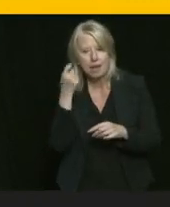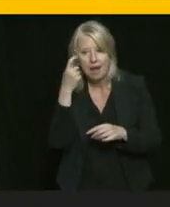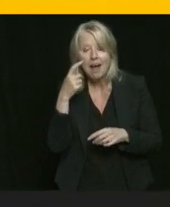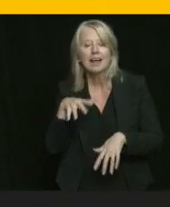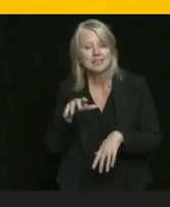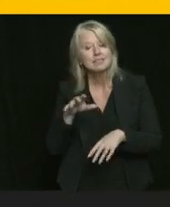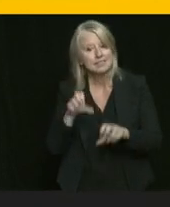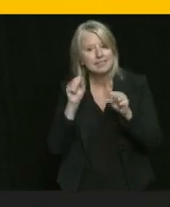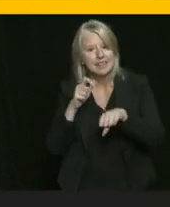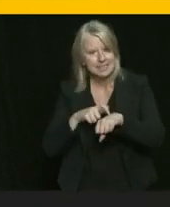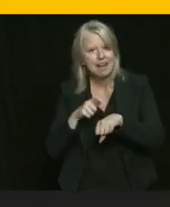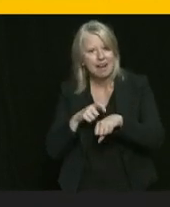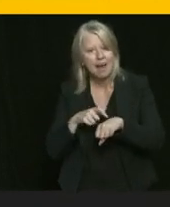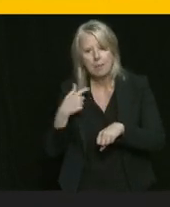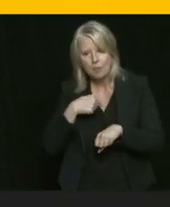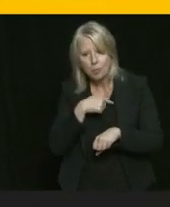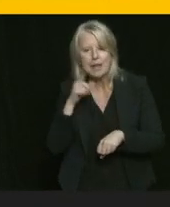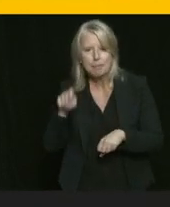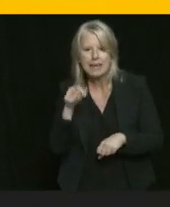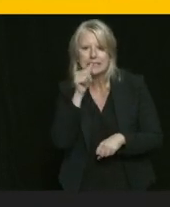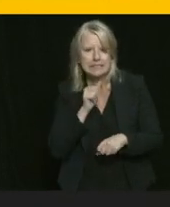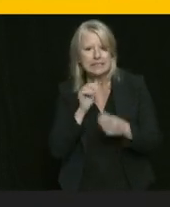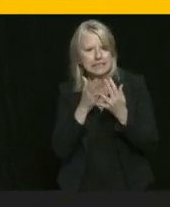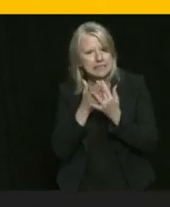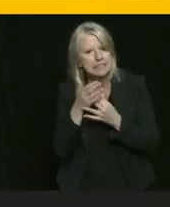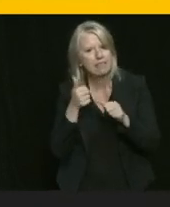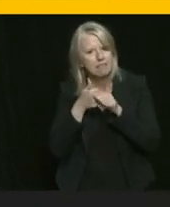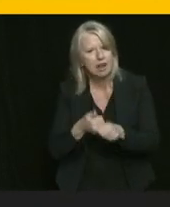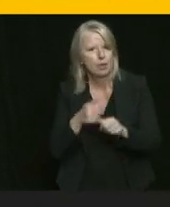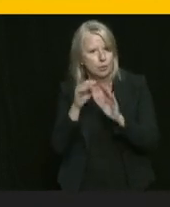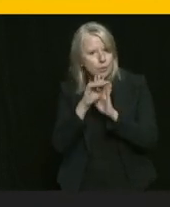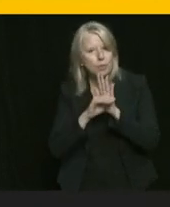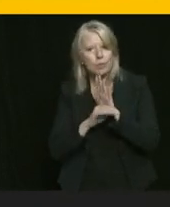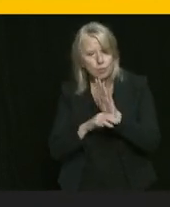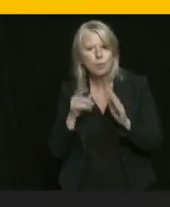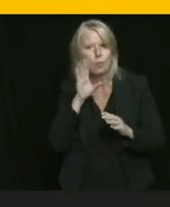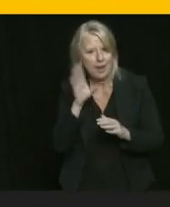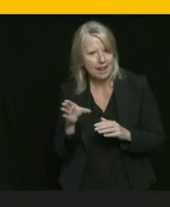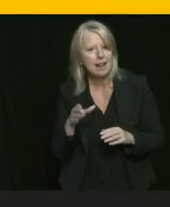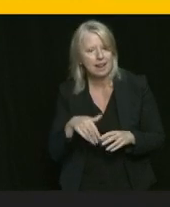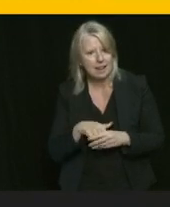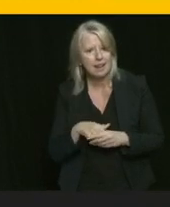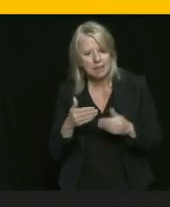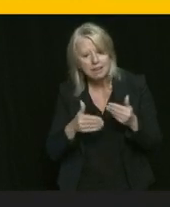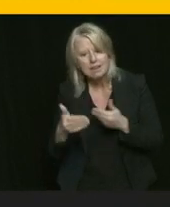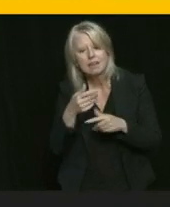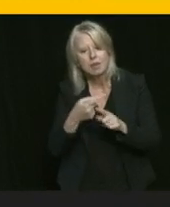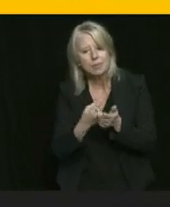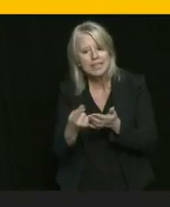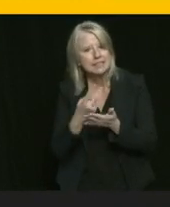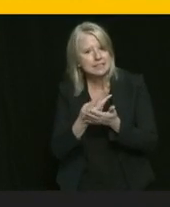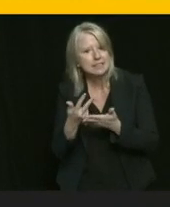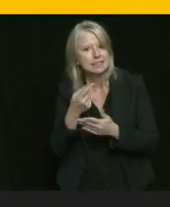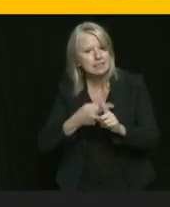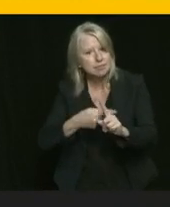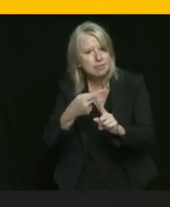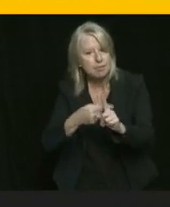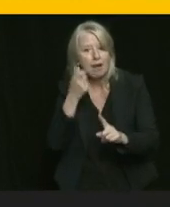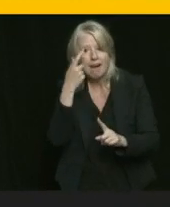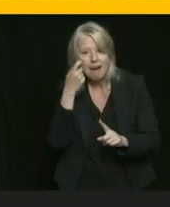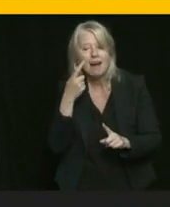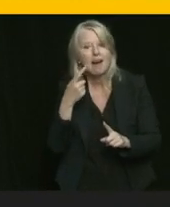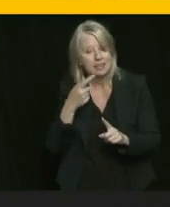time, and we have to persevere. We have to know that we are going to get through this in the coming weeks and months, but it is going to take